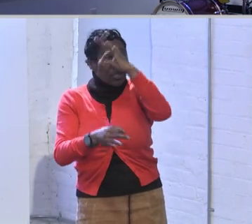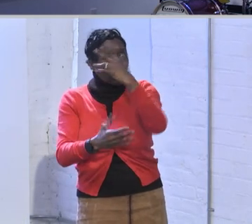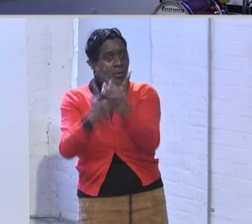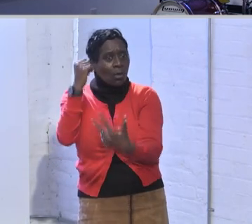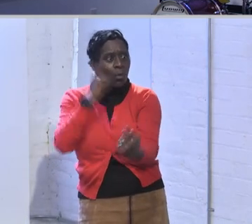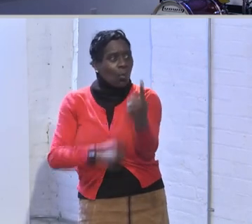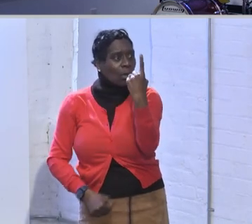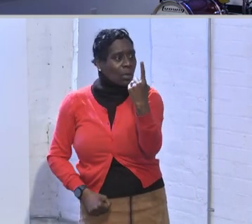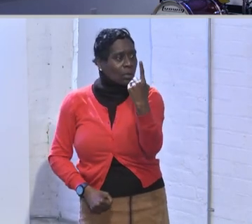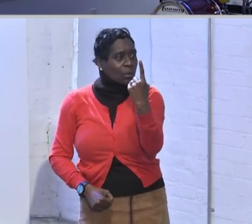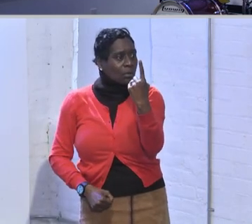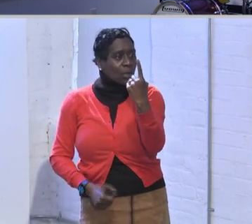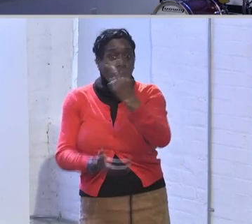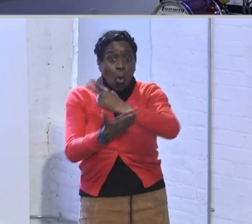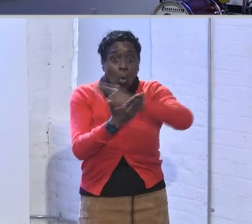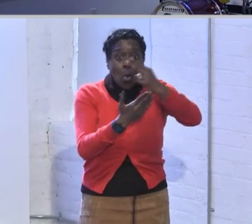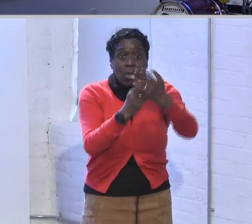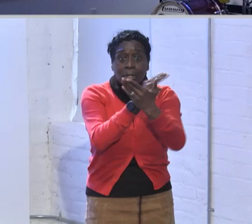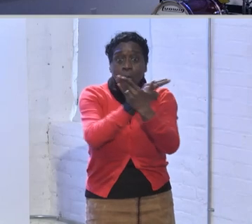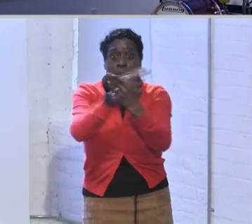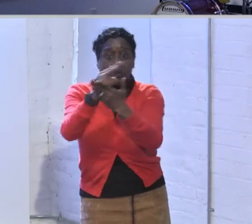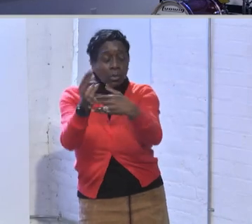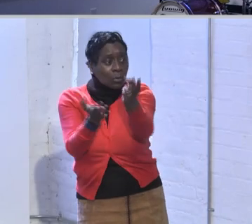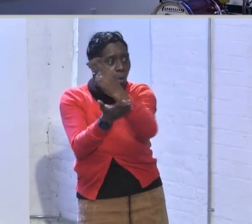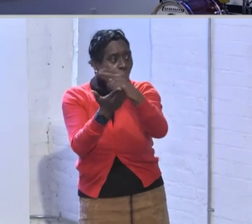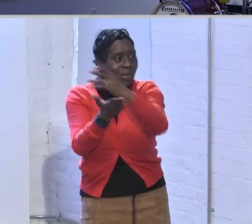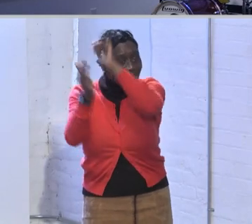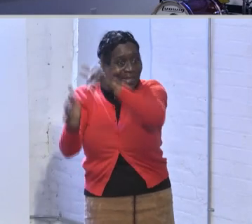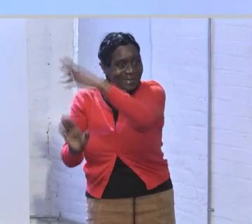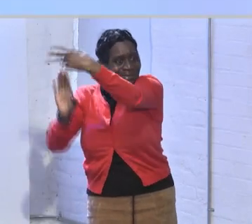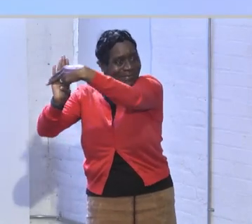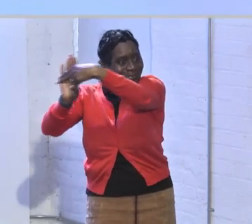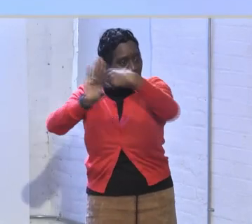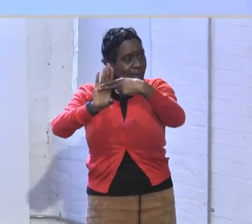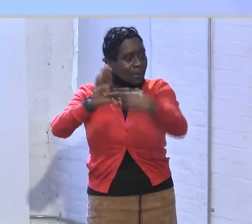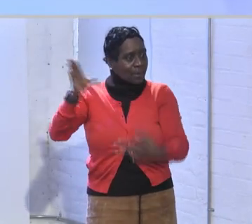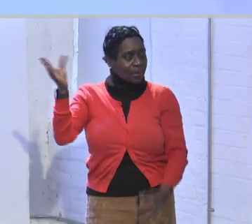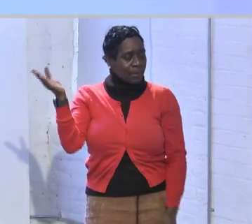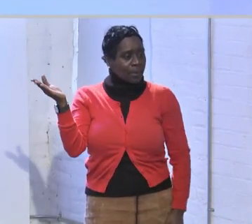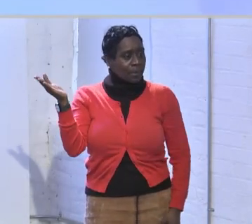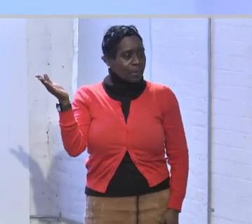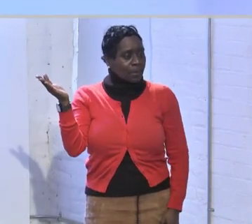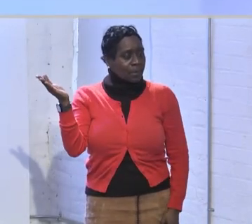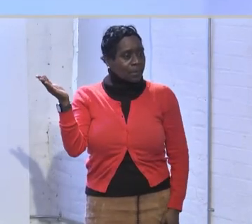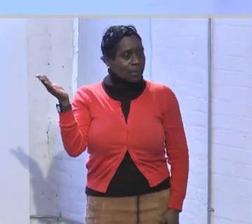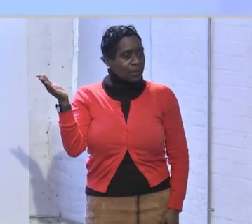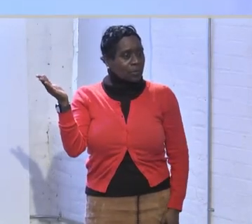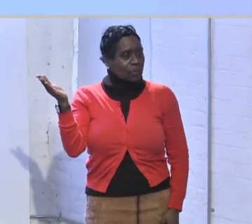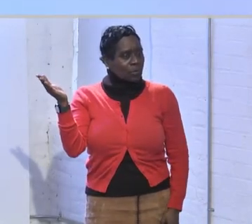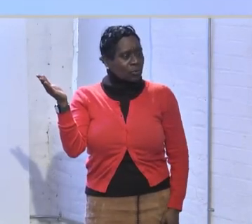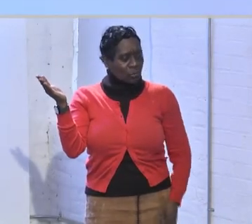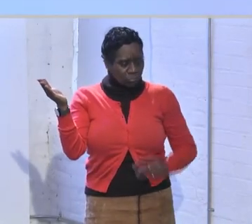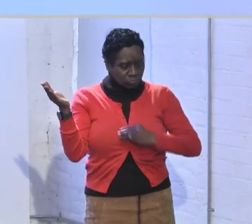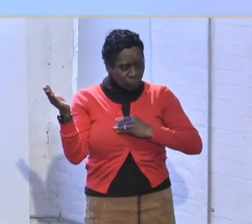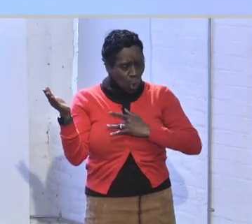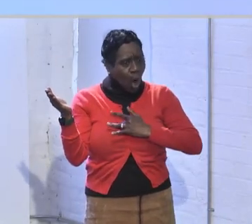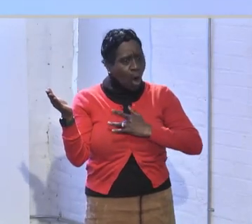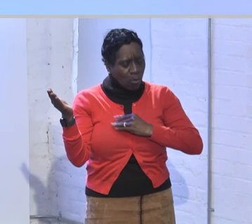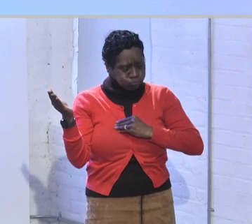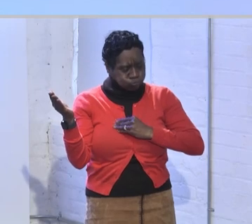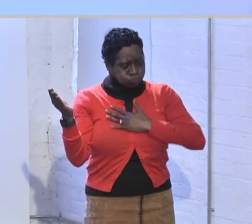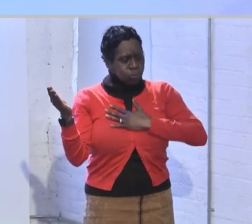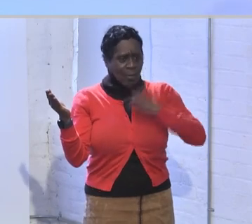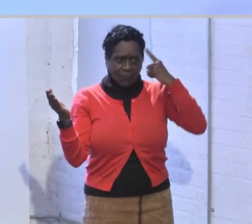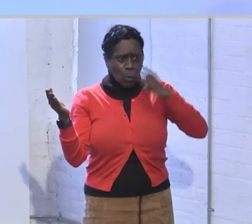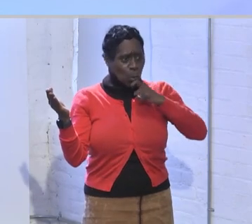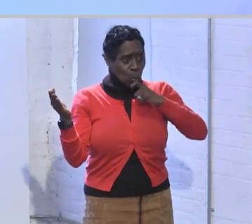Holy, holy, holy. And so stir your affections for